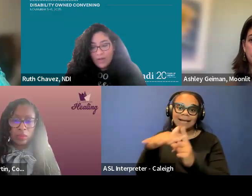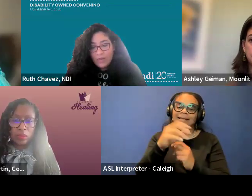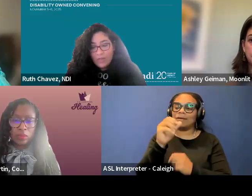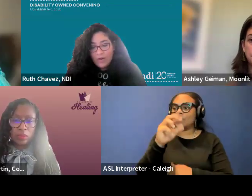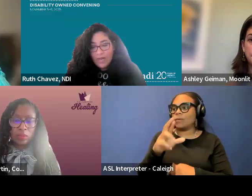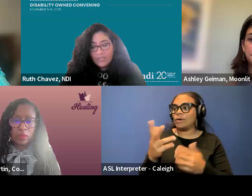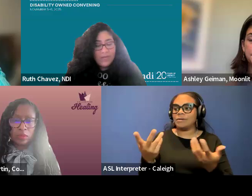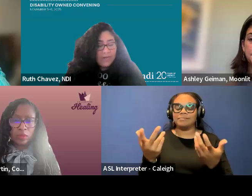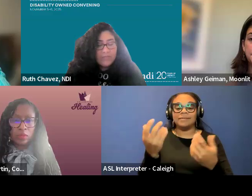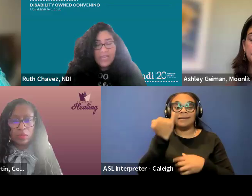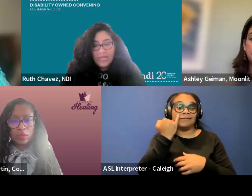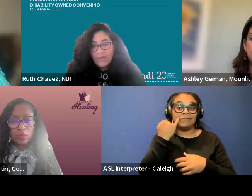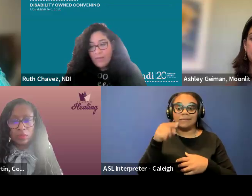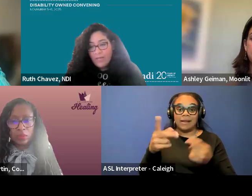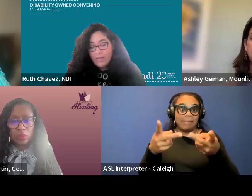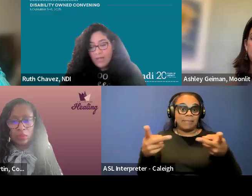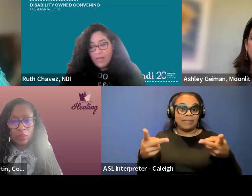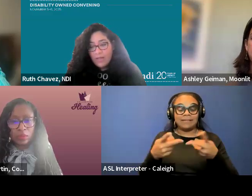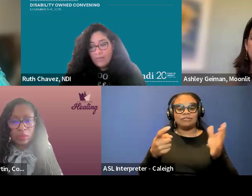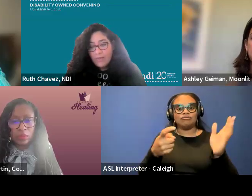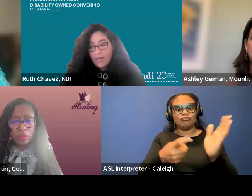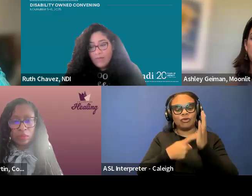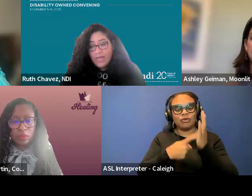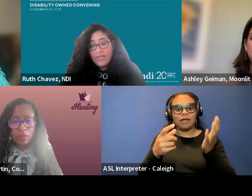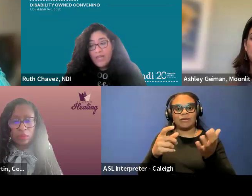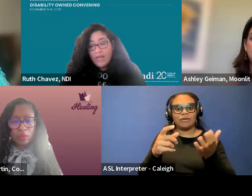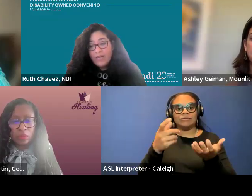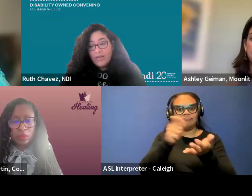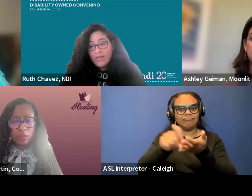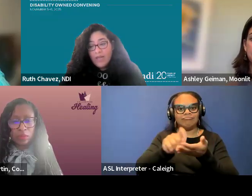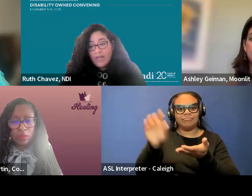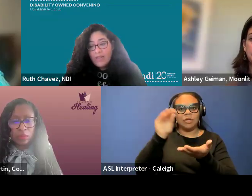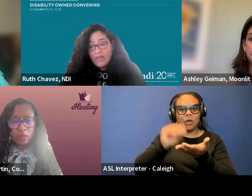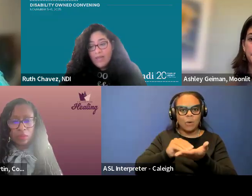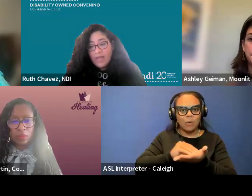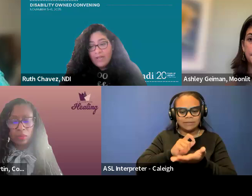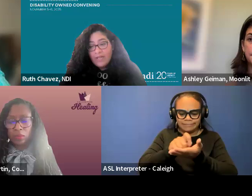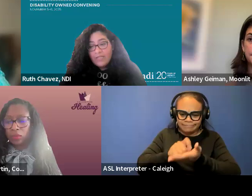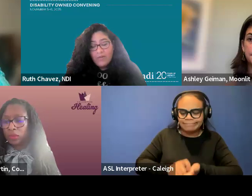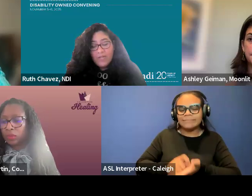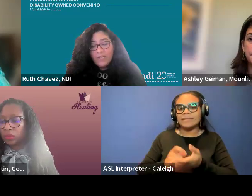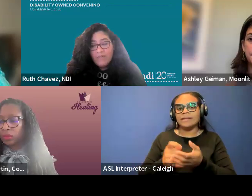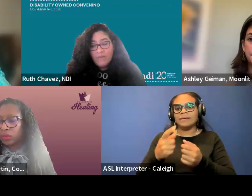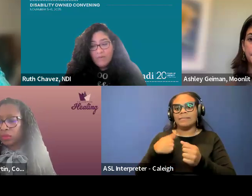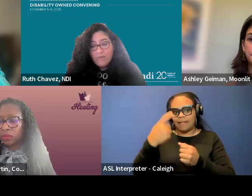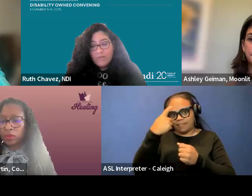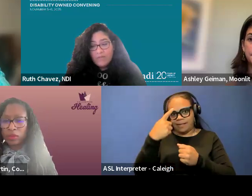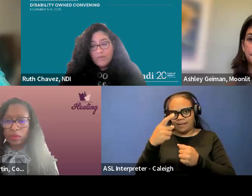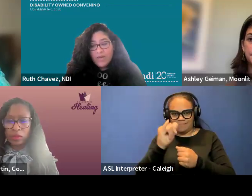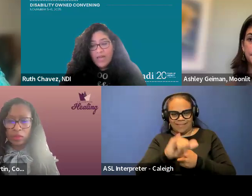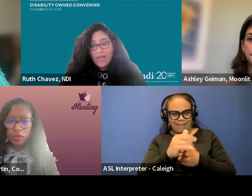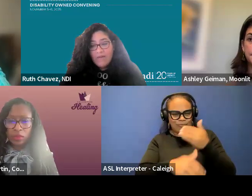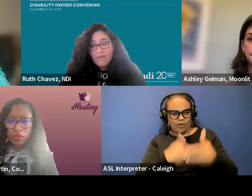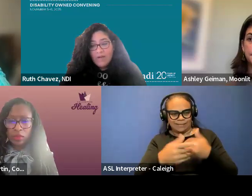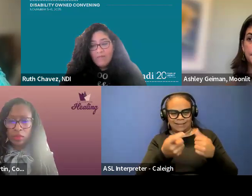where there has to be note taking being done, I think that it's a little bit difficult